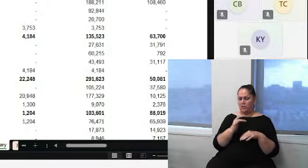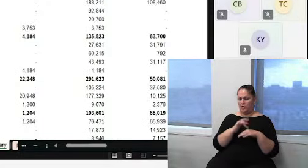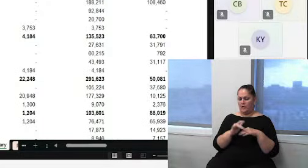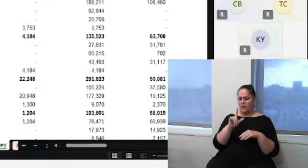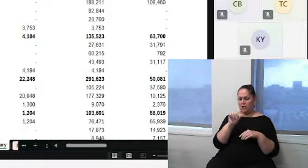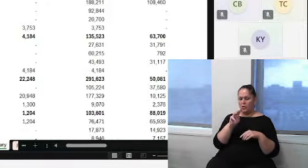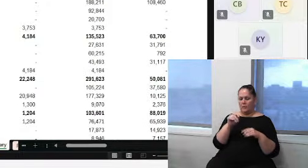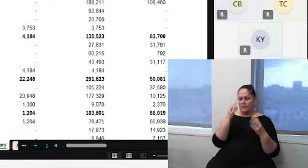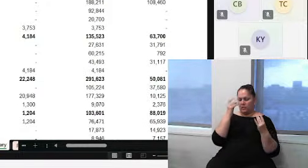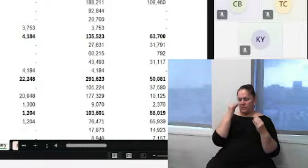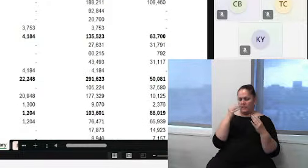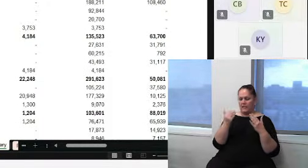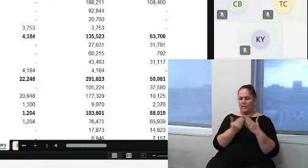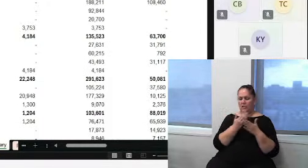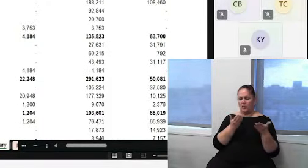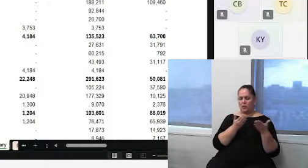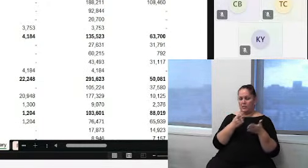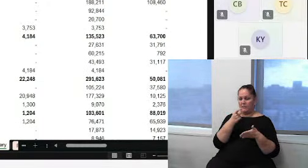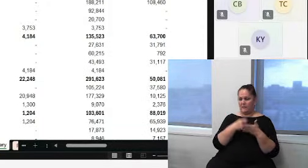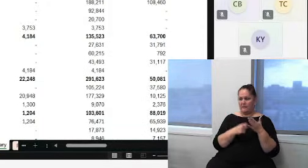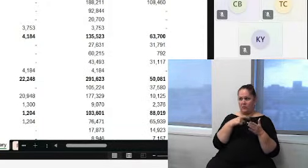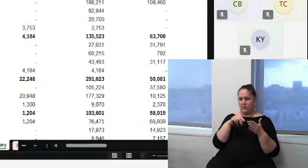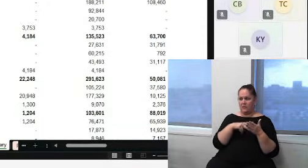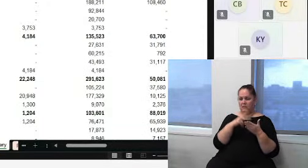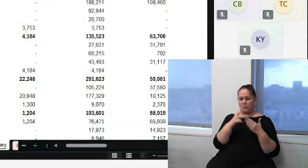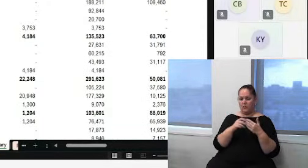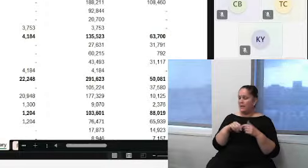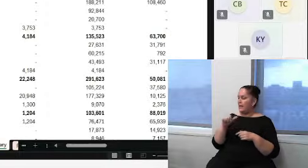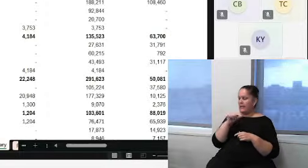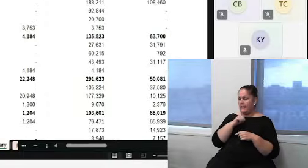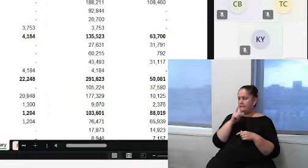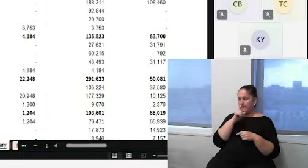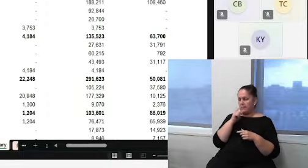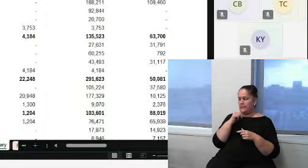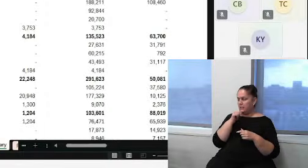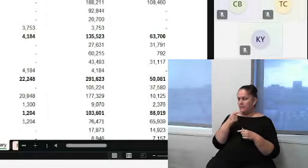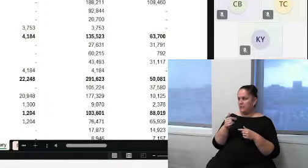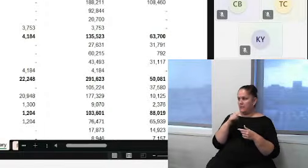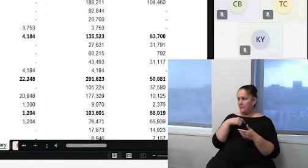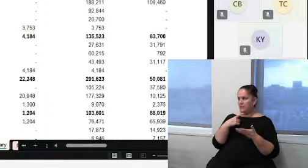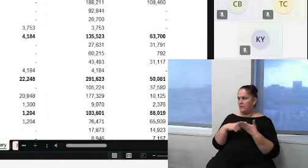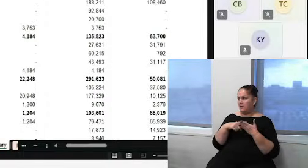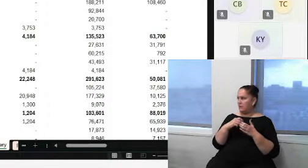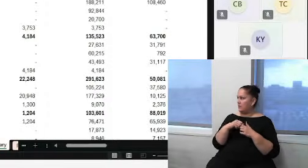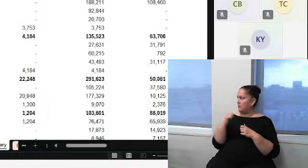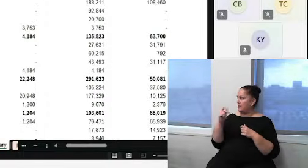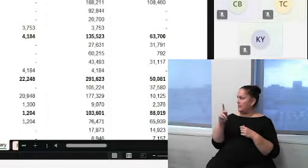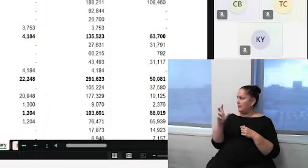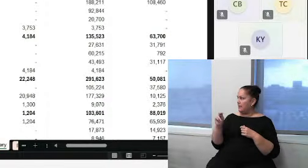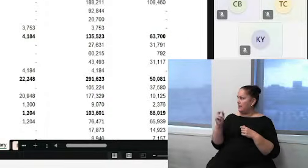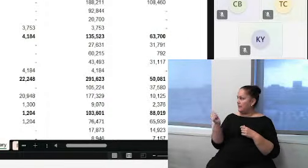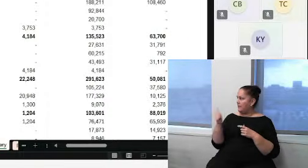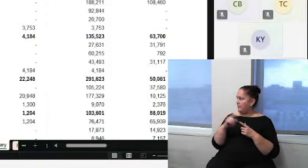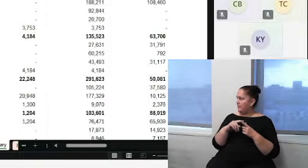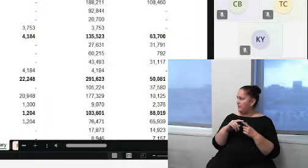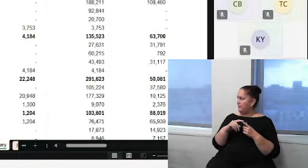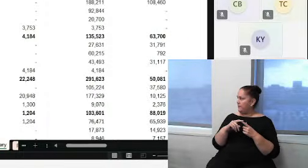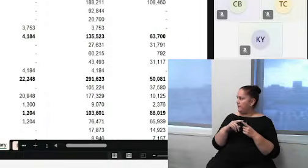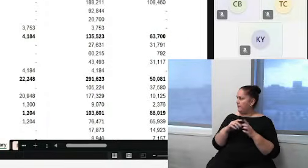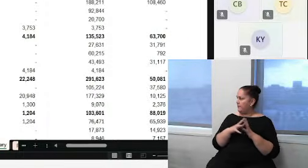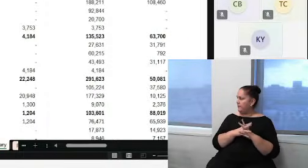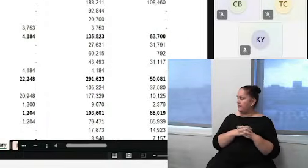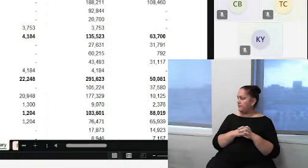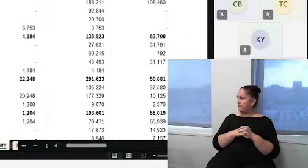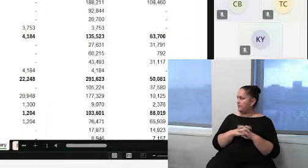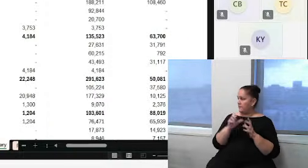I believe you mentioned earlier, Luma is considering a new service fee for this program. I did not mention that. That was discussed with Mr. Kevin Burgmaster,